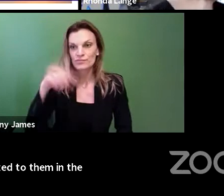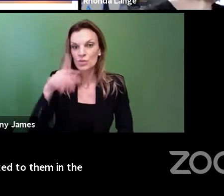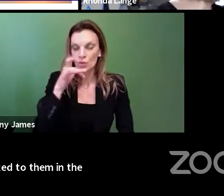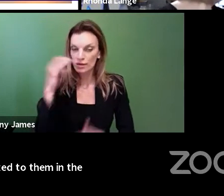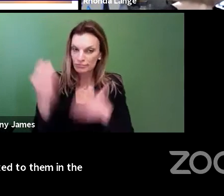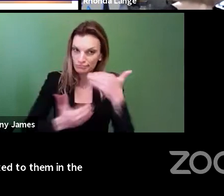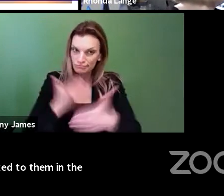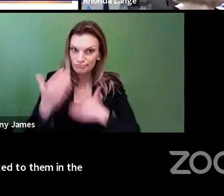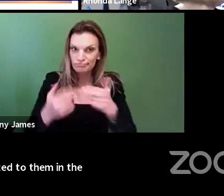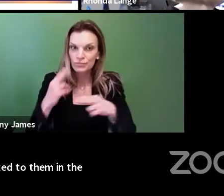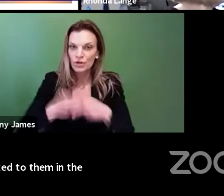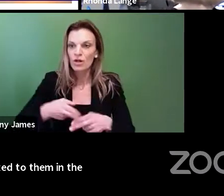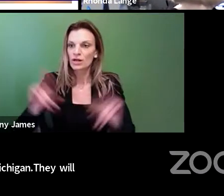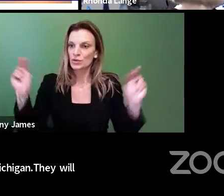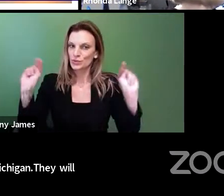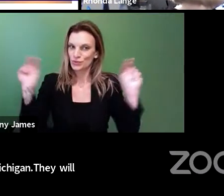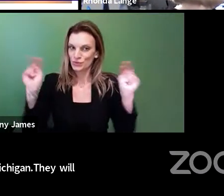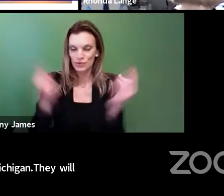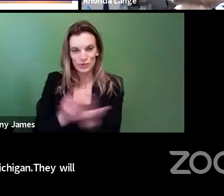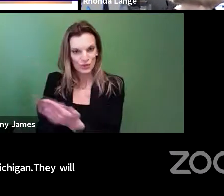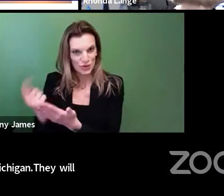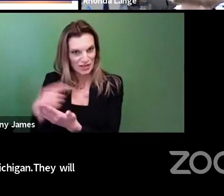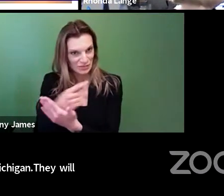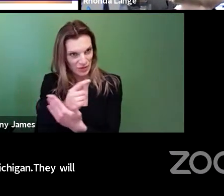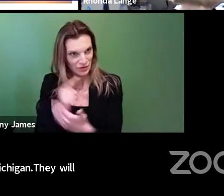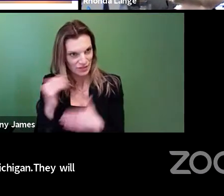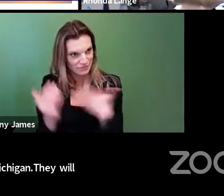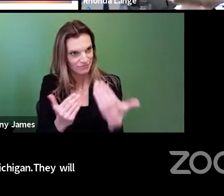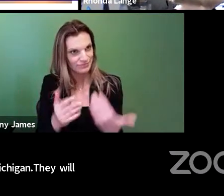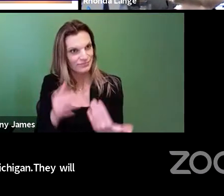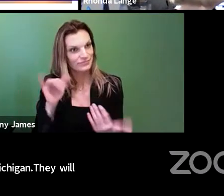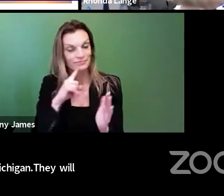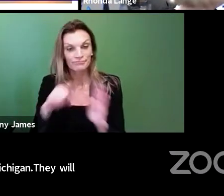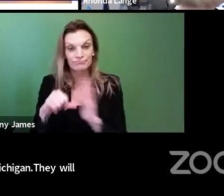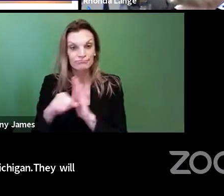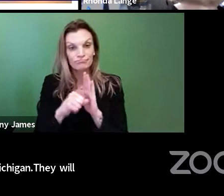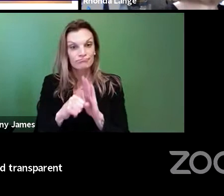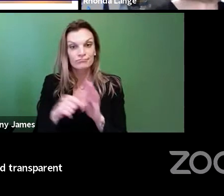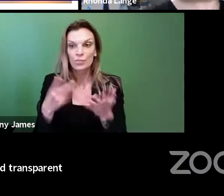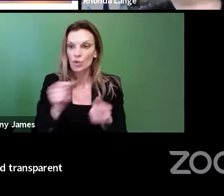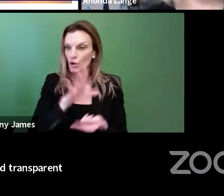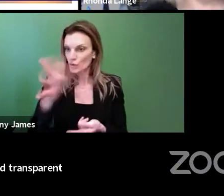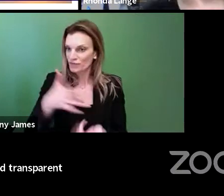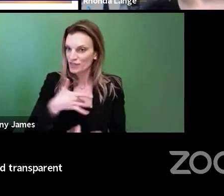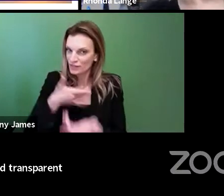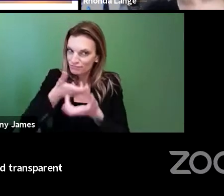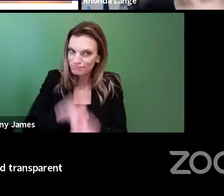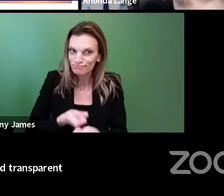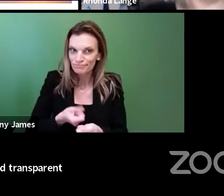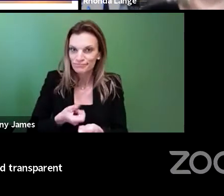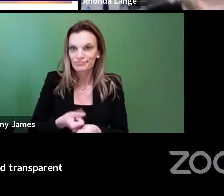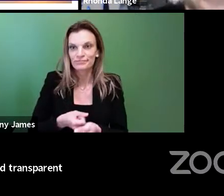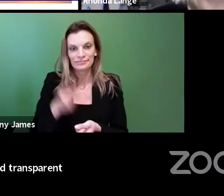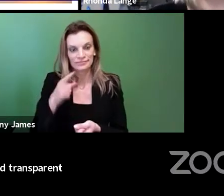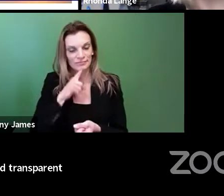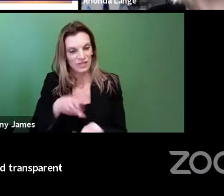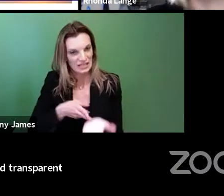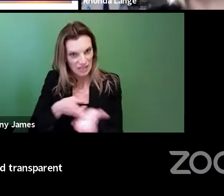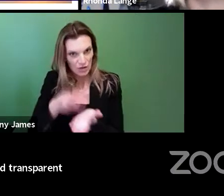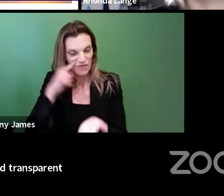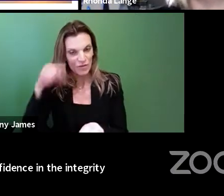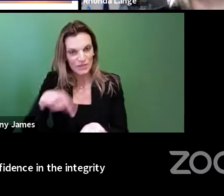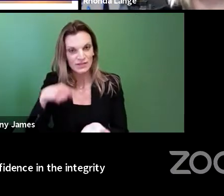an impartial and transparent manner that reinforces public confidence in the integrity of the